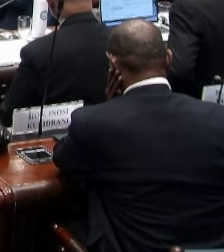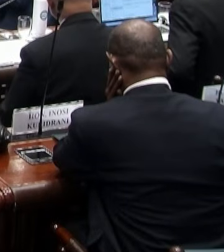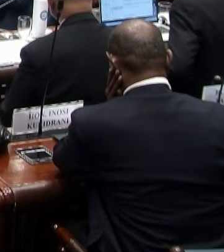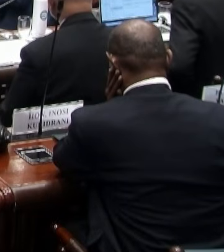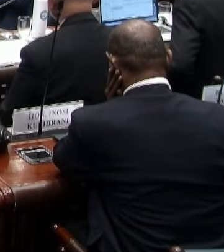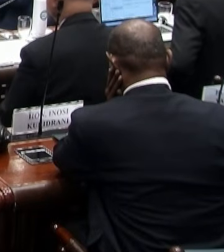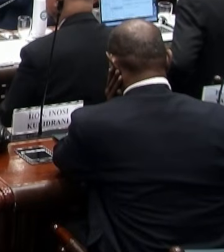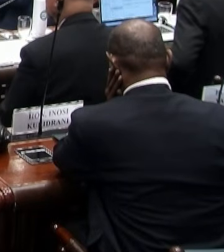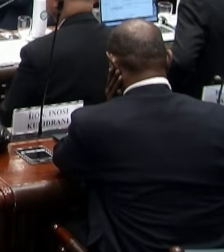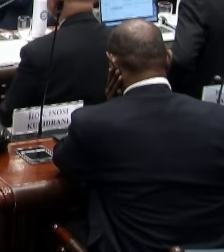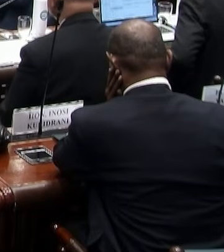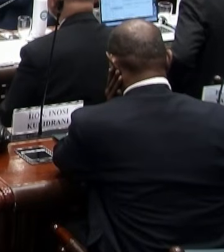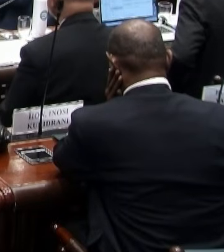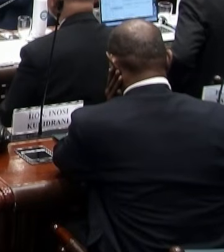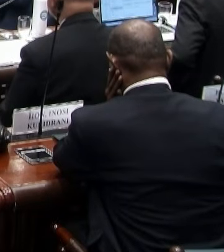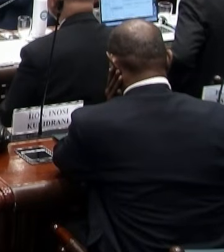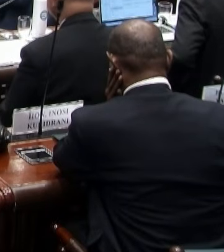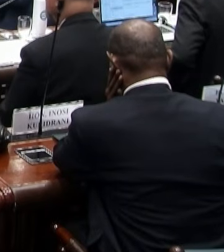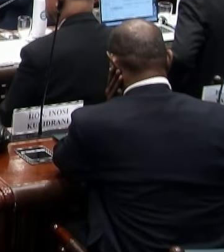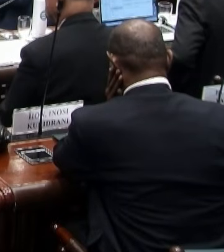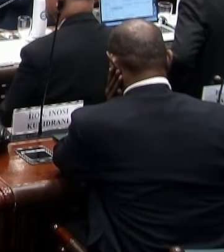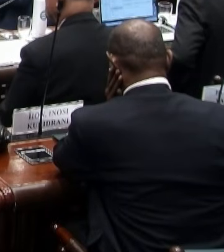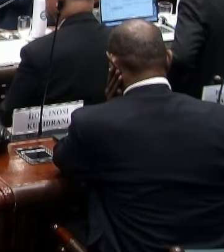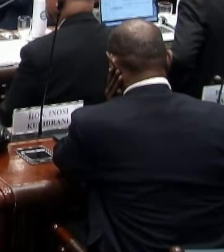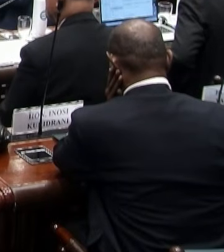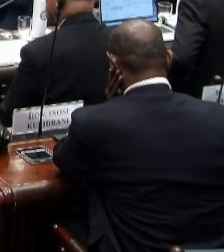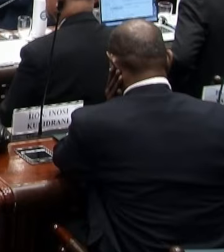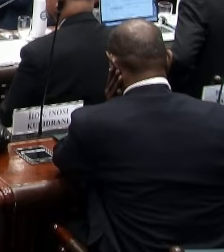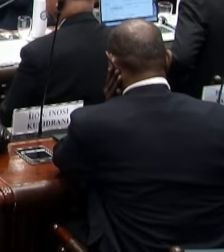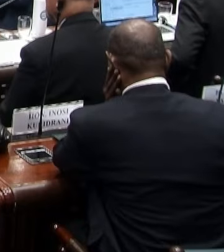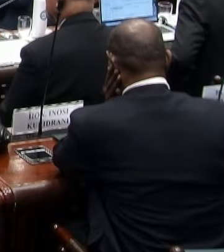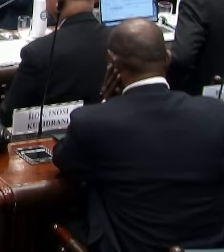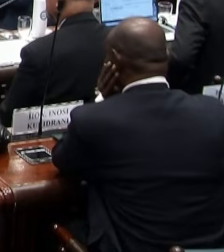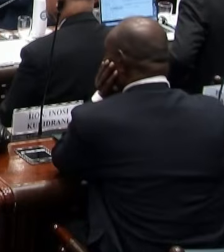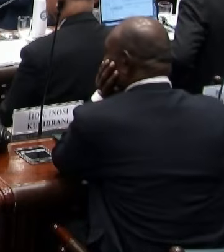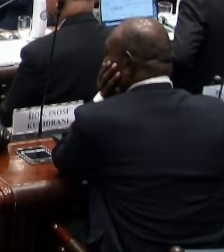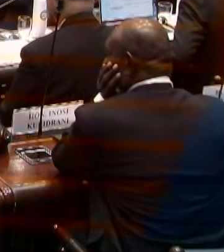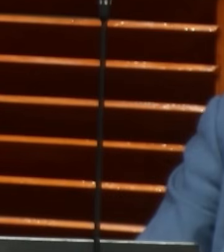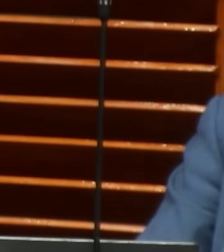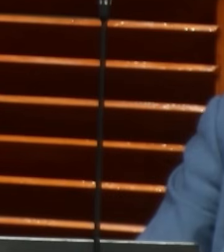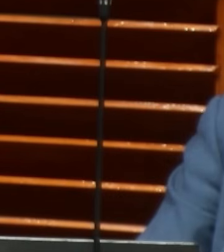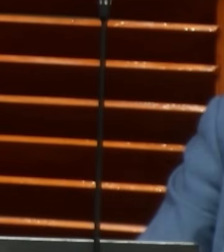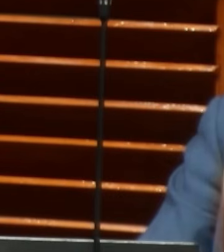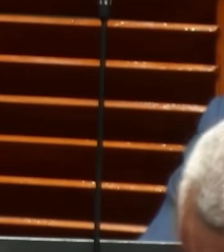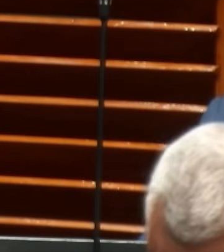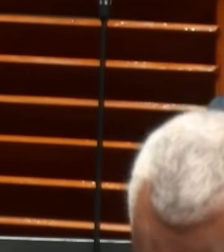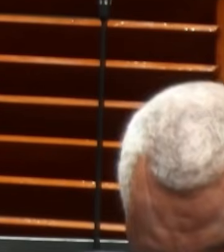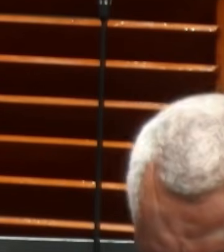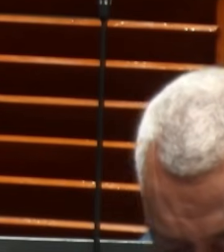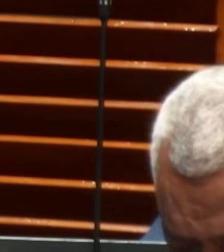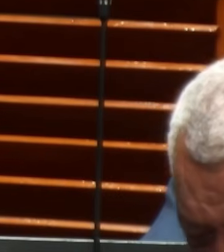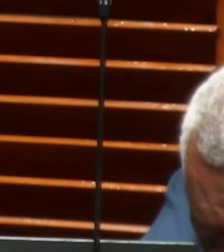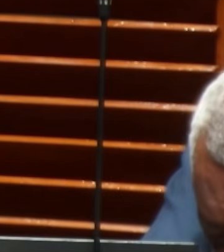Thank you very much, Honourable Speaker. I think it's a much anticipated speech that everybody is looking forward to listen